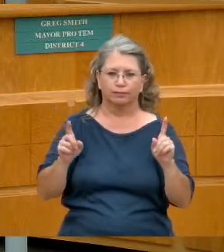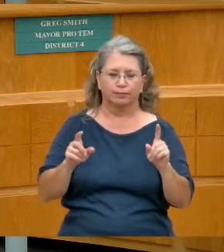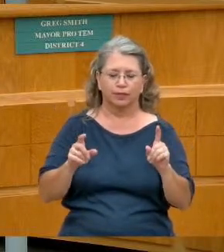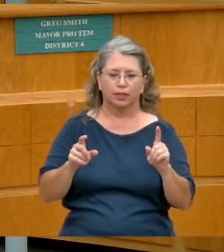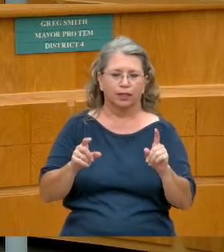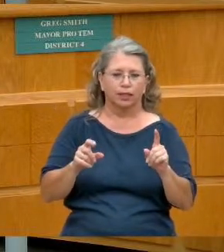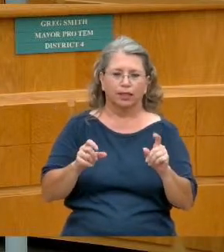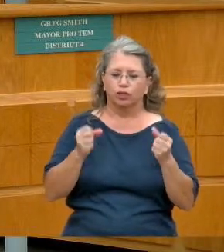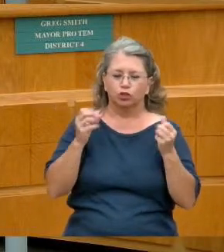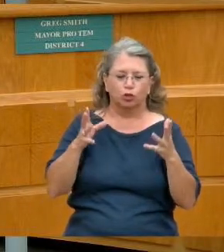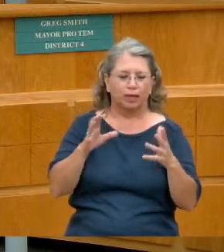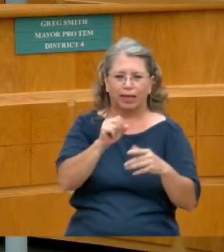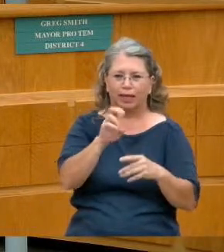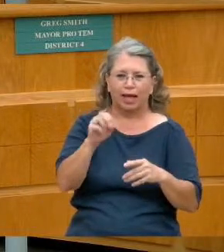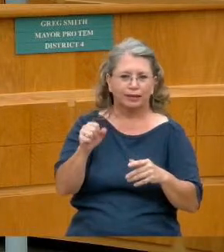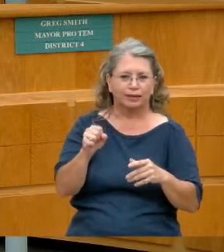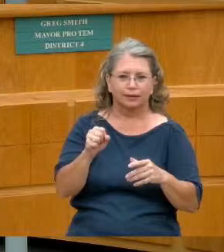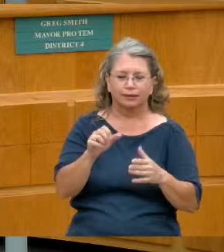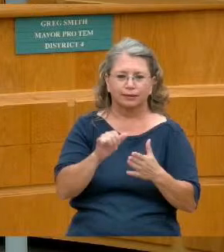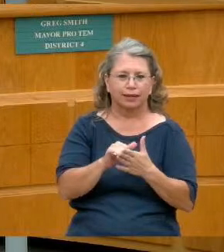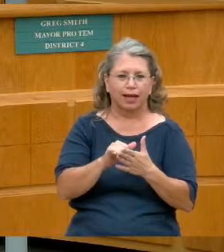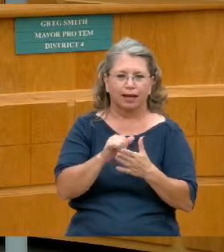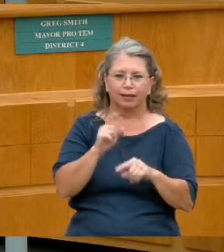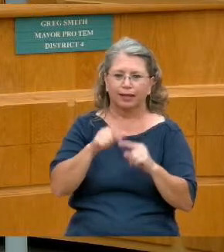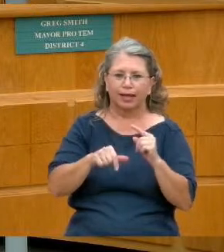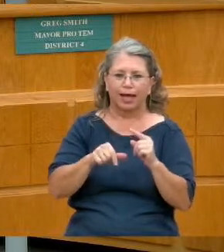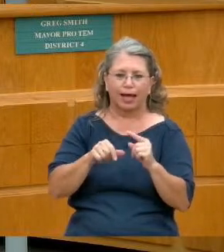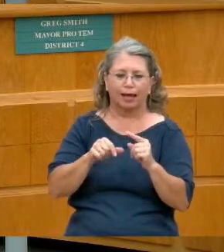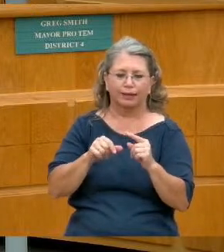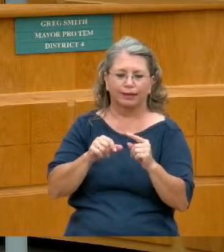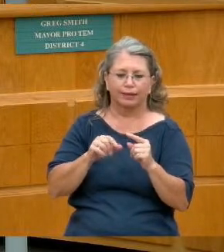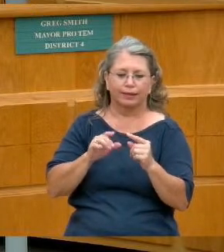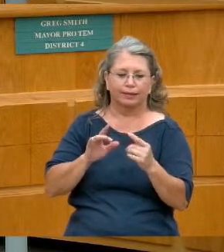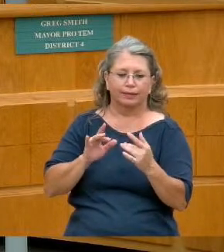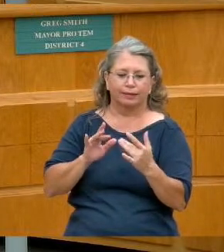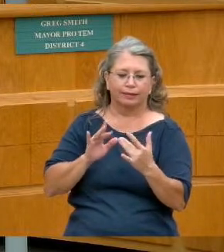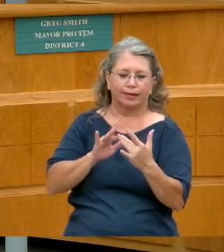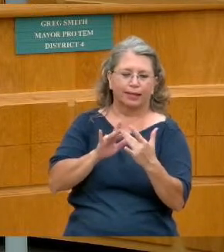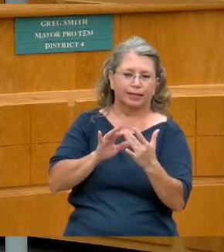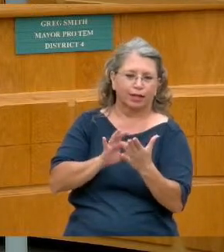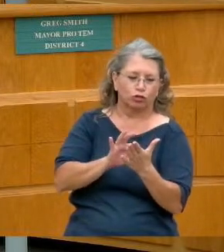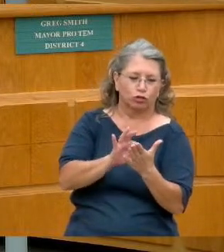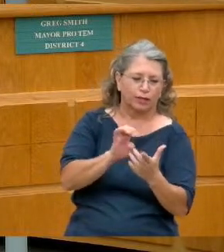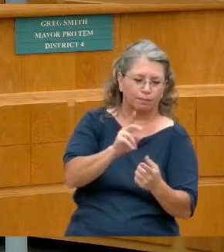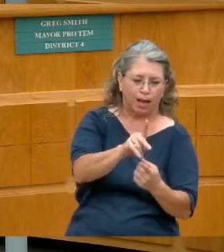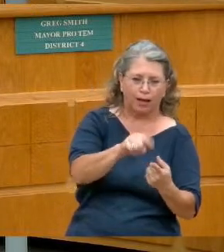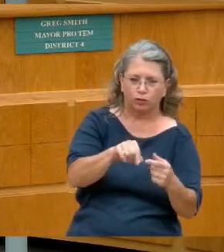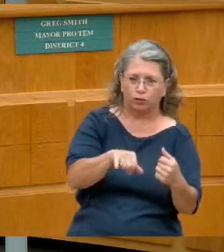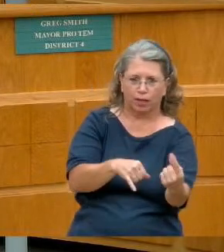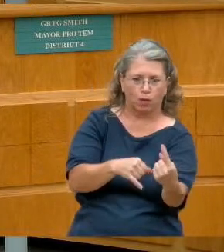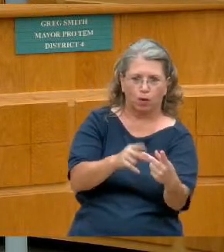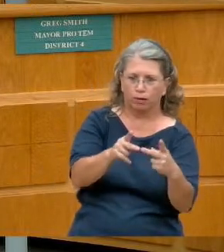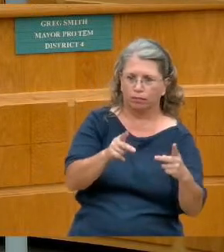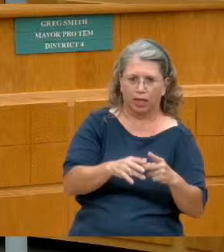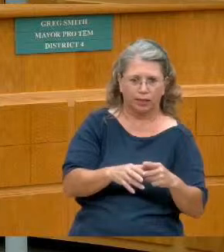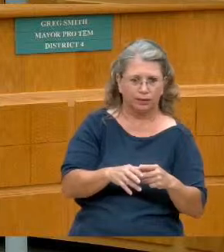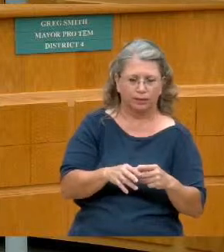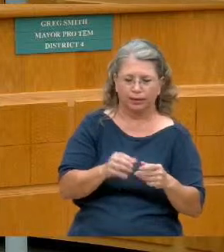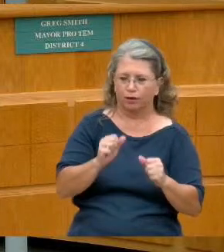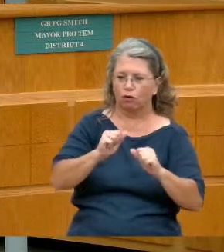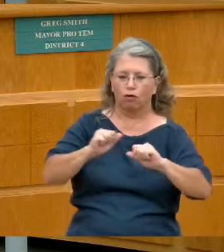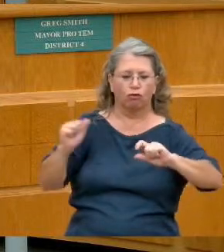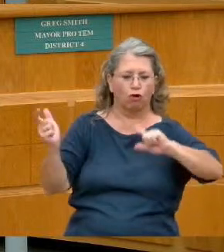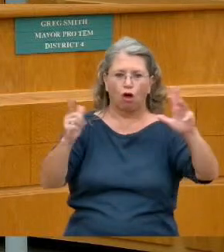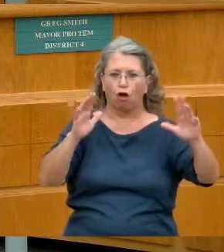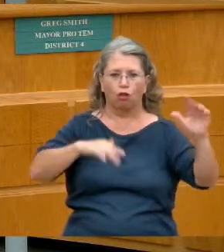unrelated cases out there right now to contact trace and contain. They're not in one zip code. They're not in one building. So